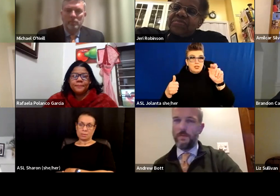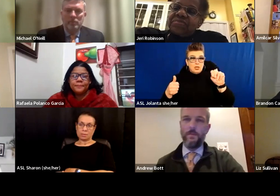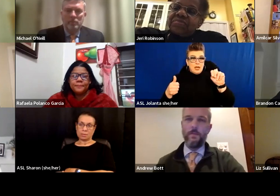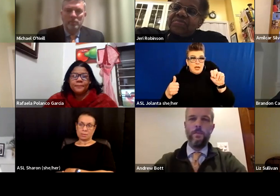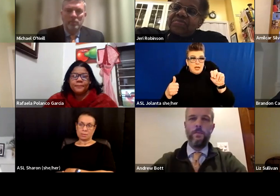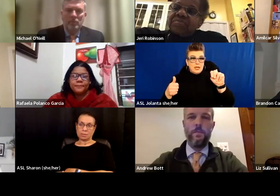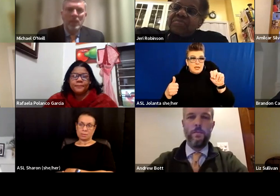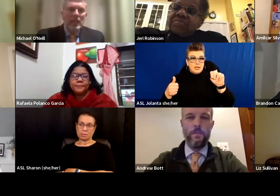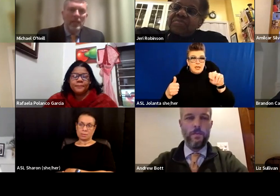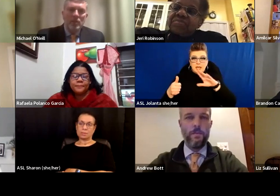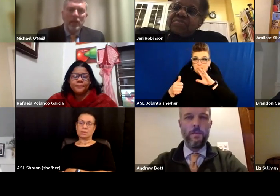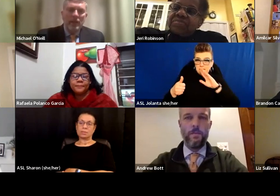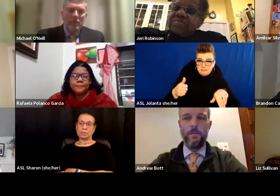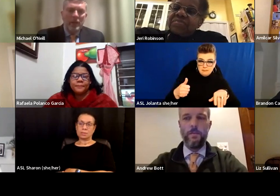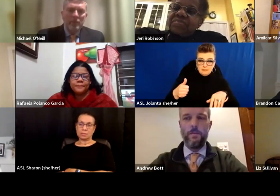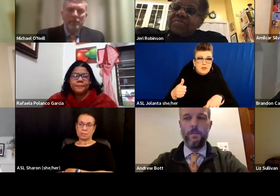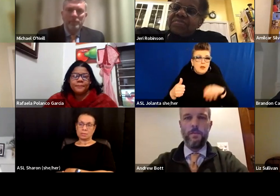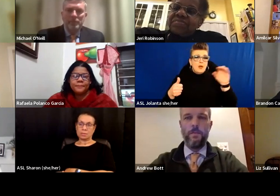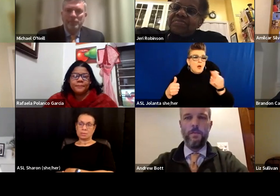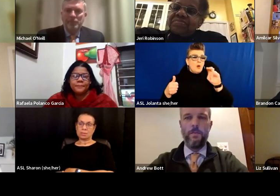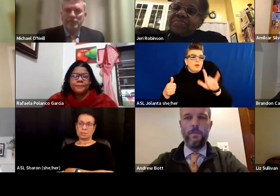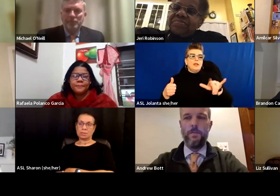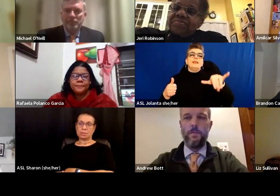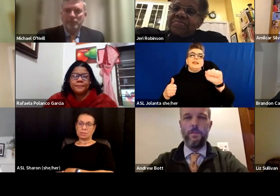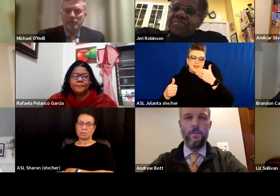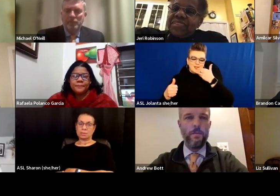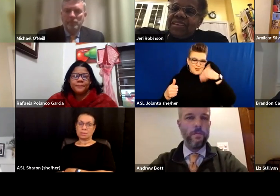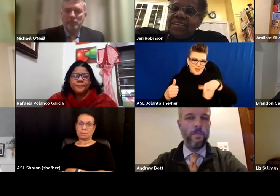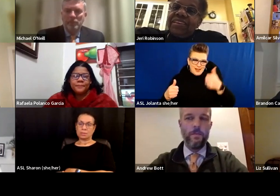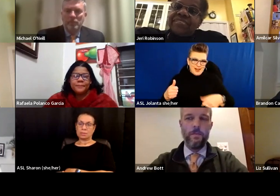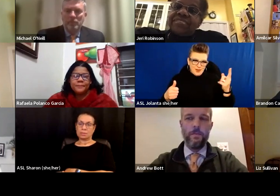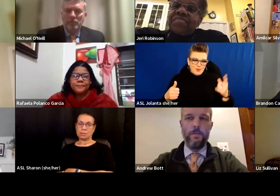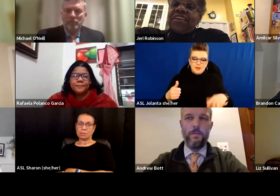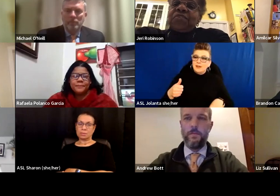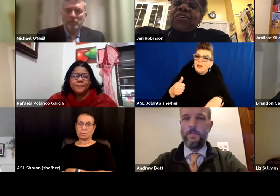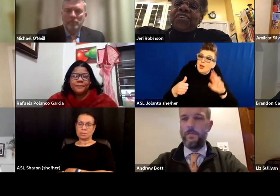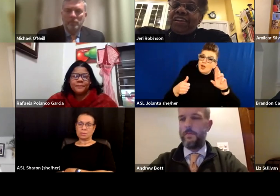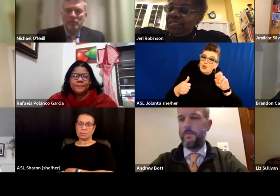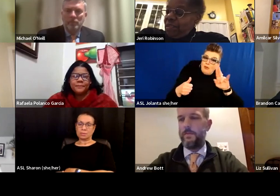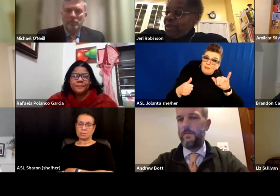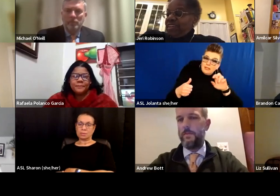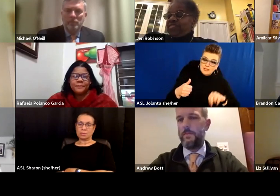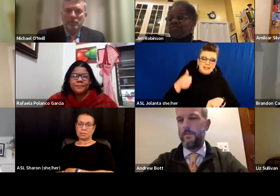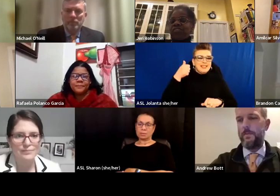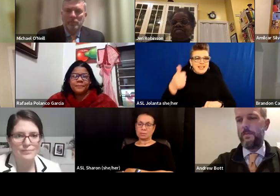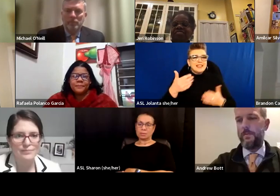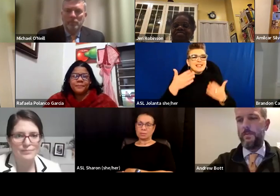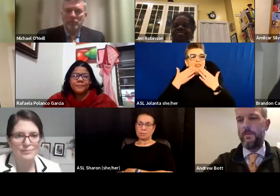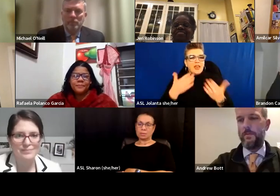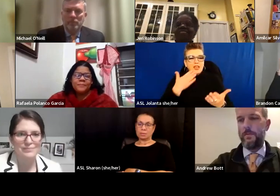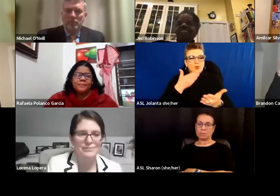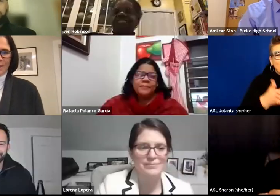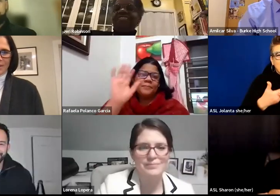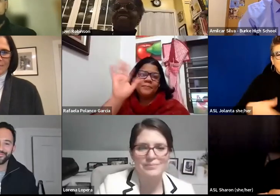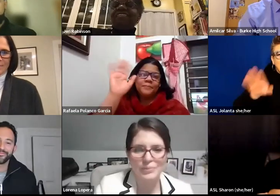mr o'neal yes good night everybody ms robinson yes thank you and good night the meeting is adjourned